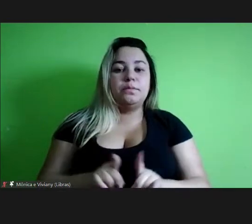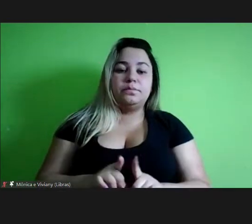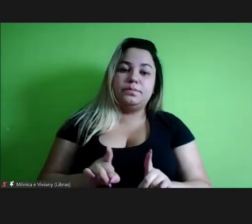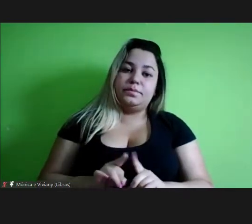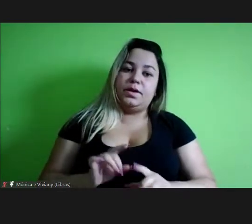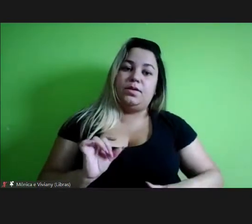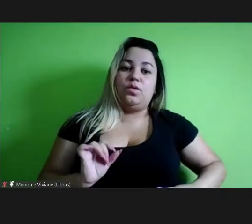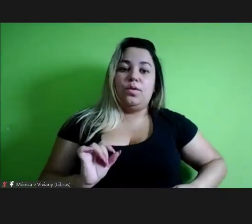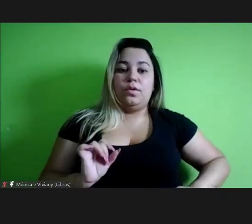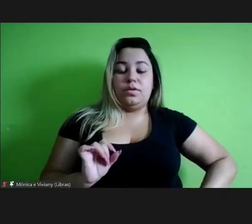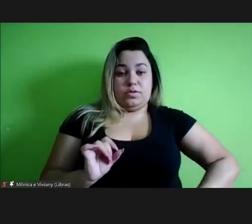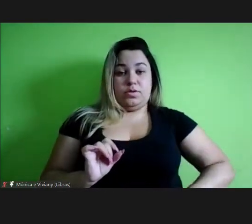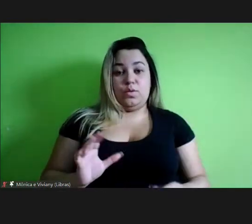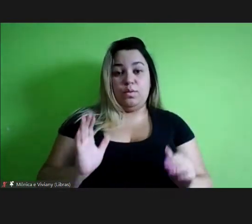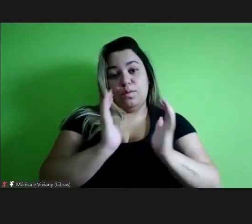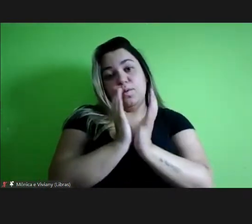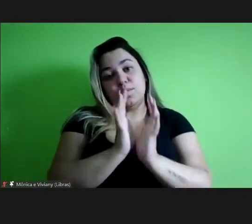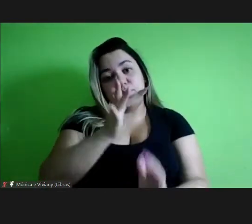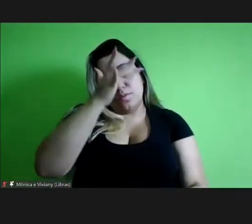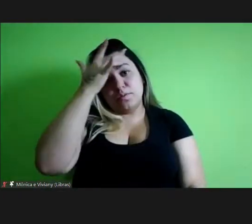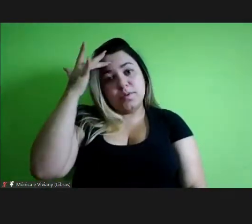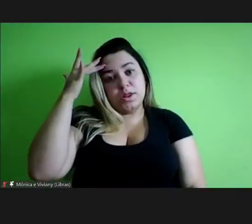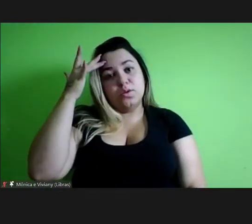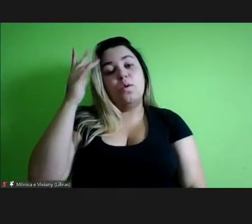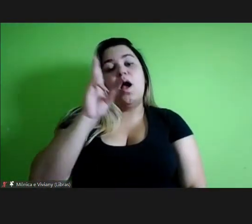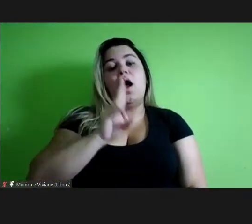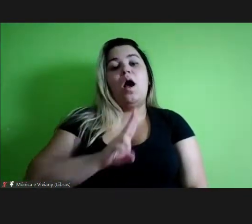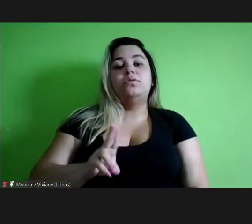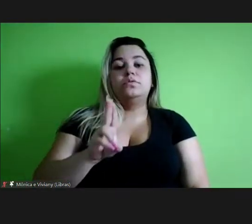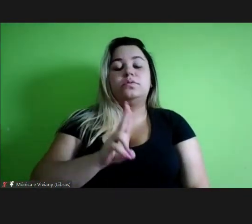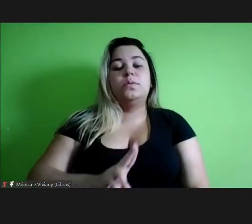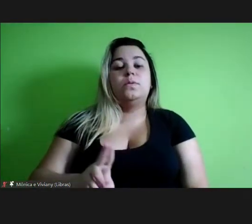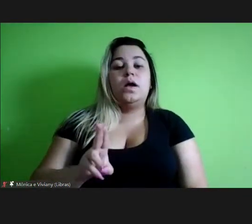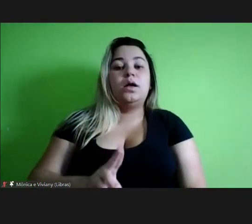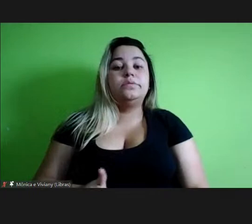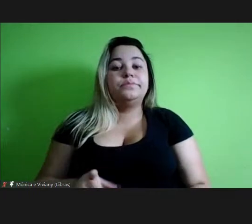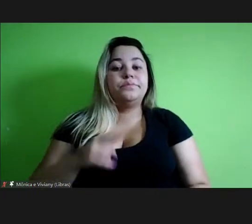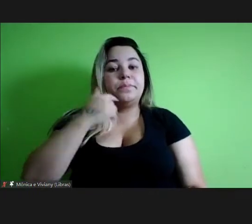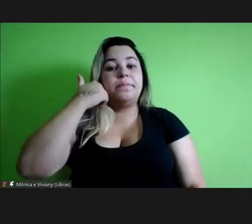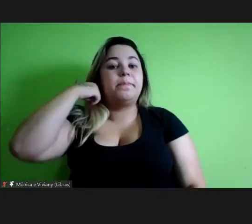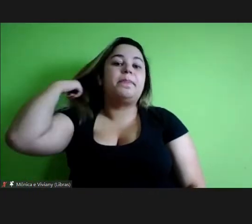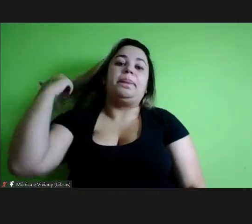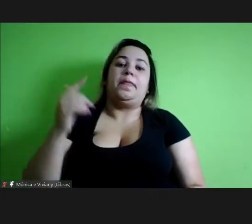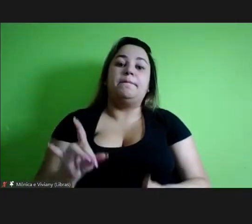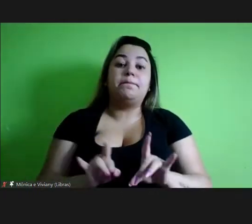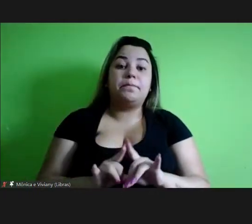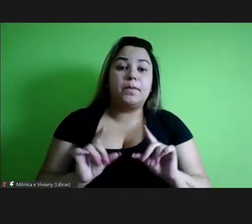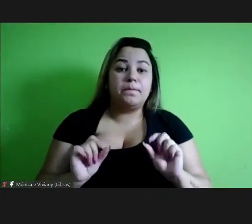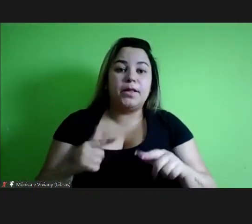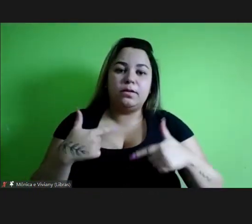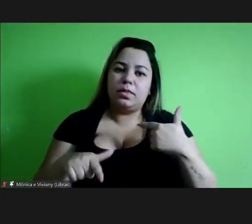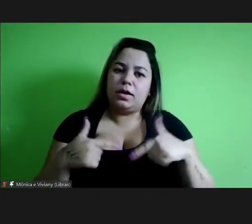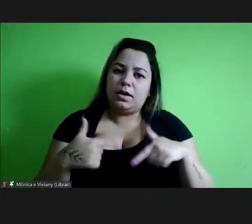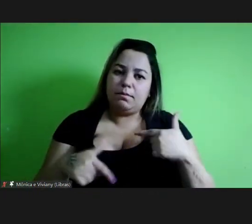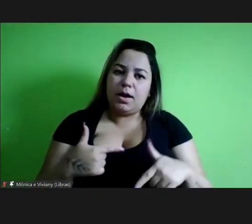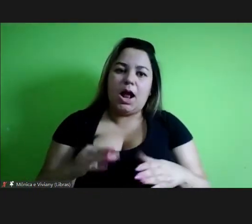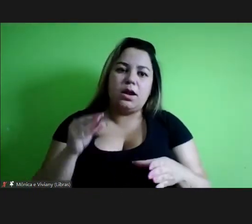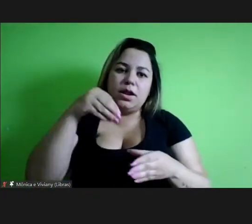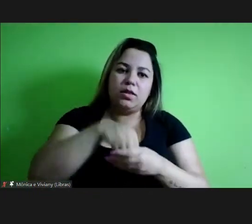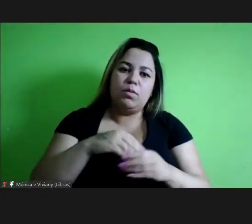present when we have a group of users or